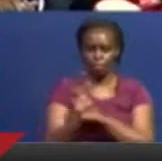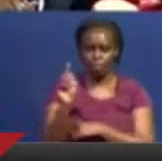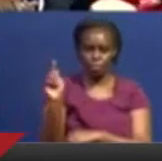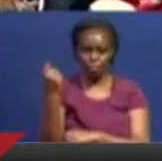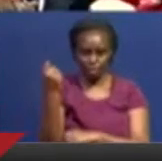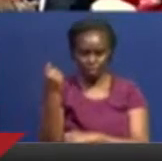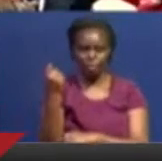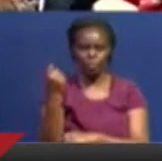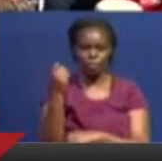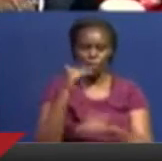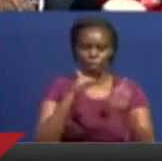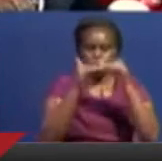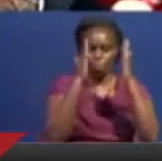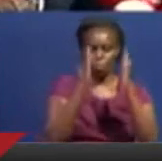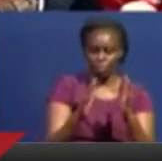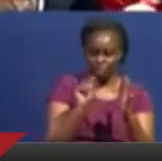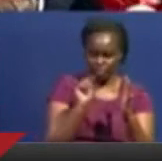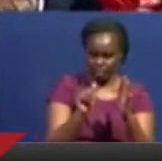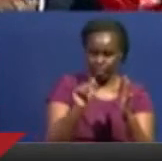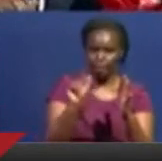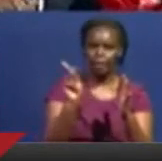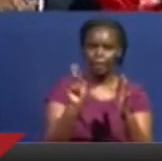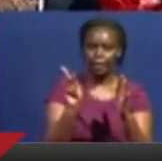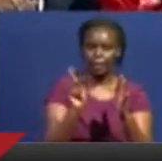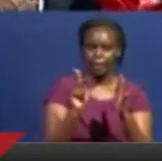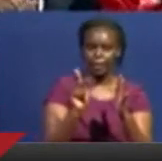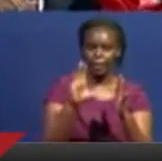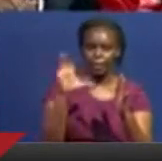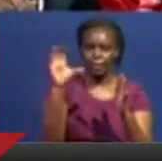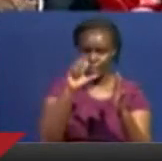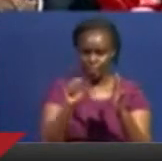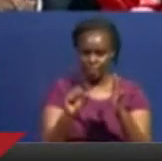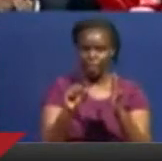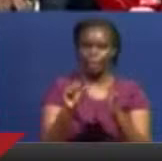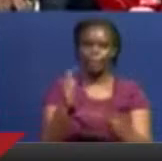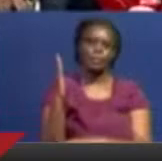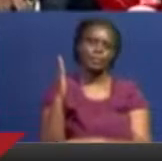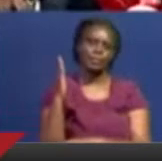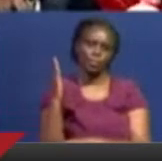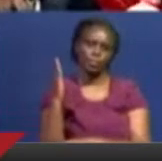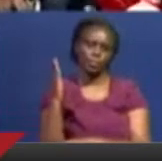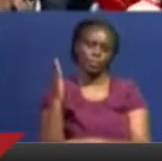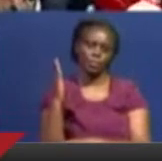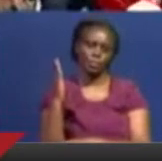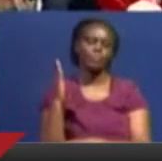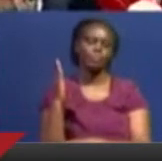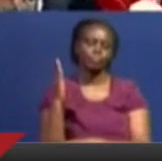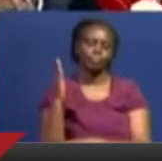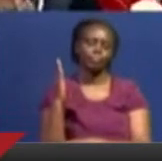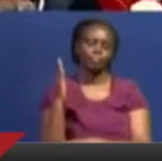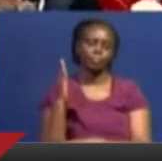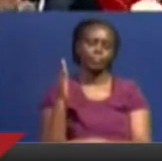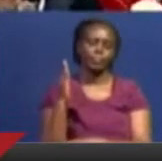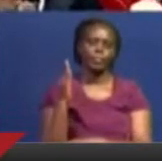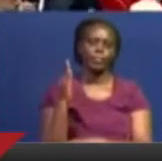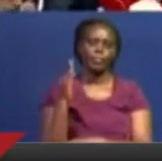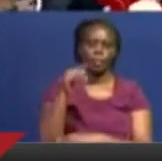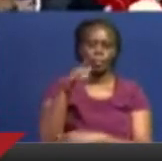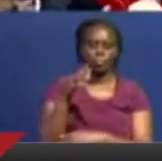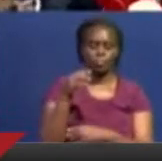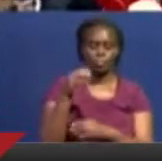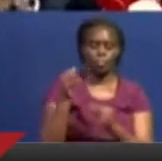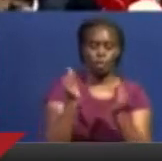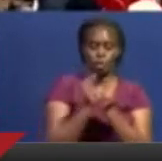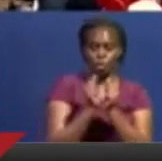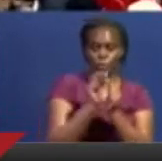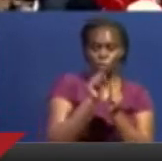office. Professor Kithure Kindiki is currently serving as the Cabinet Secretary for Interior and National Administration, a role he has held since